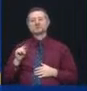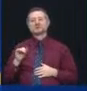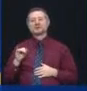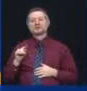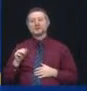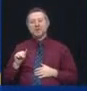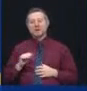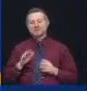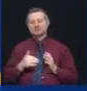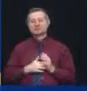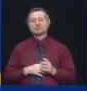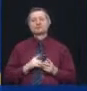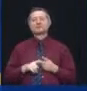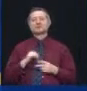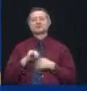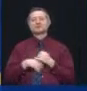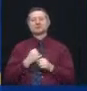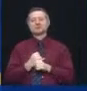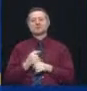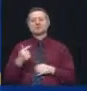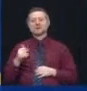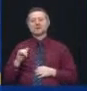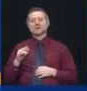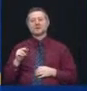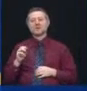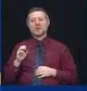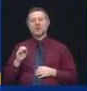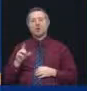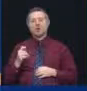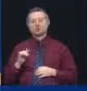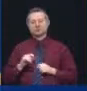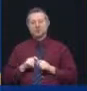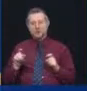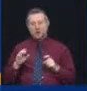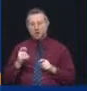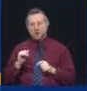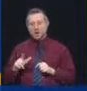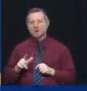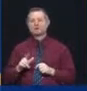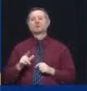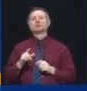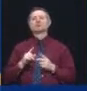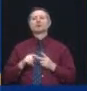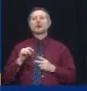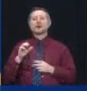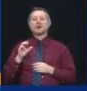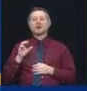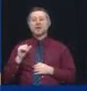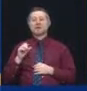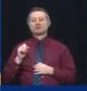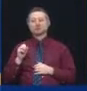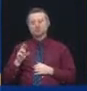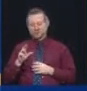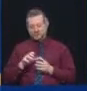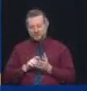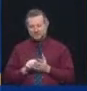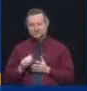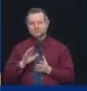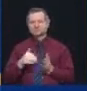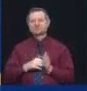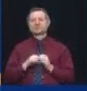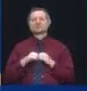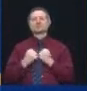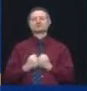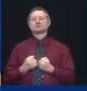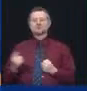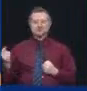Cancer Society, these are institutions that have never been in the city before, and so they will come back. I think what we have seen, and this has been